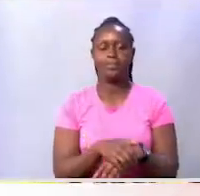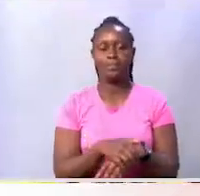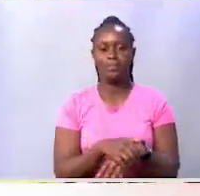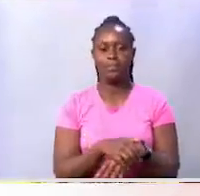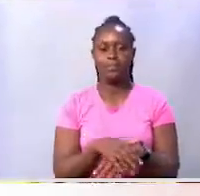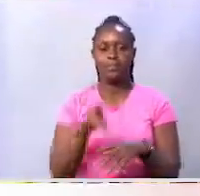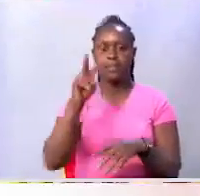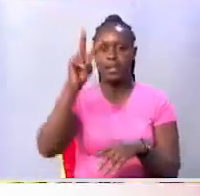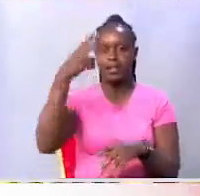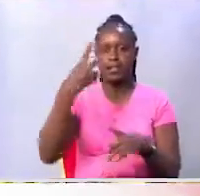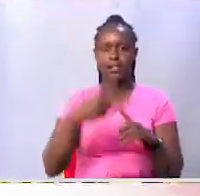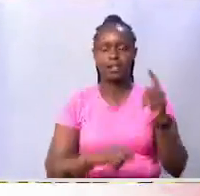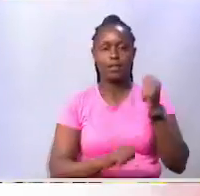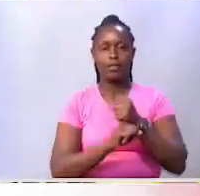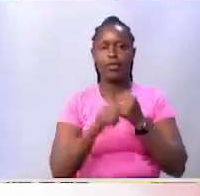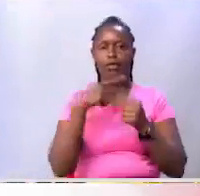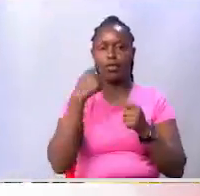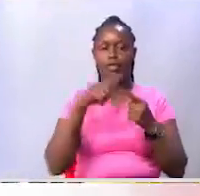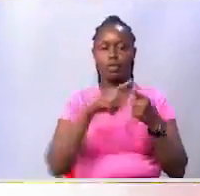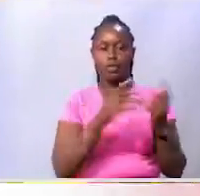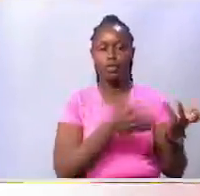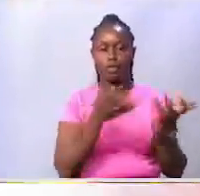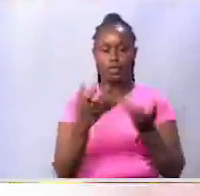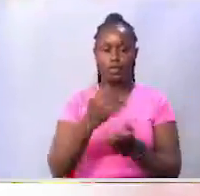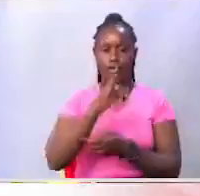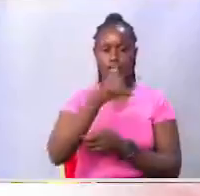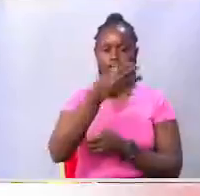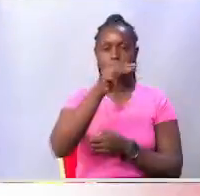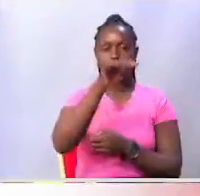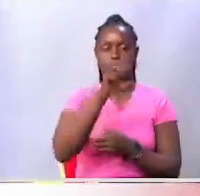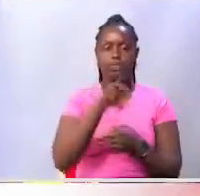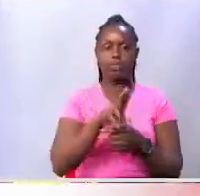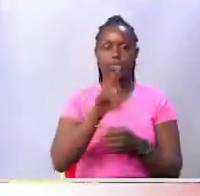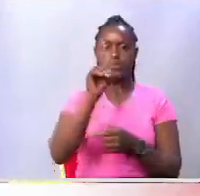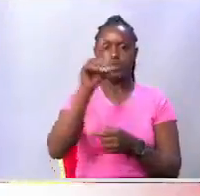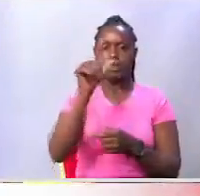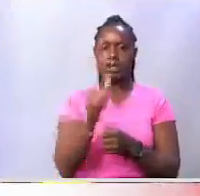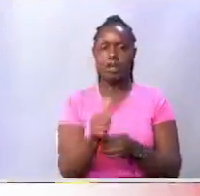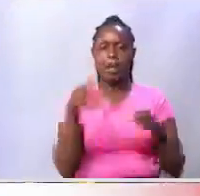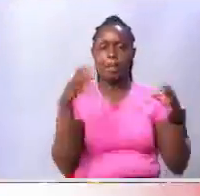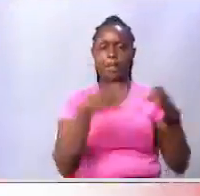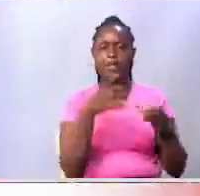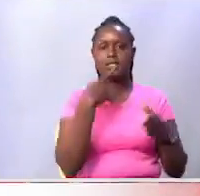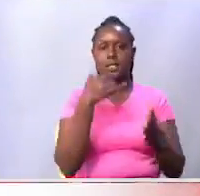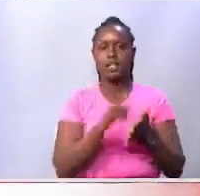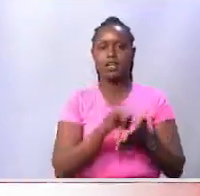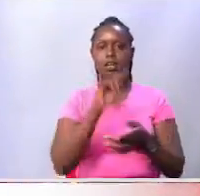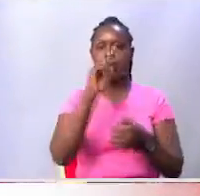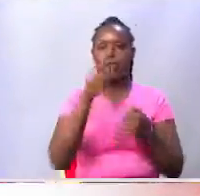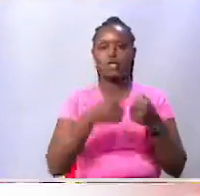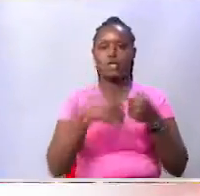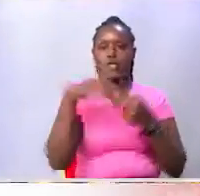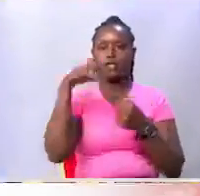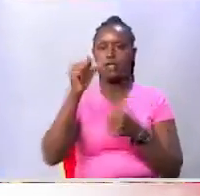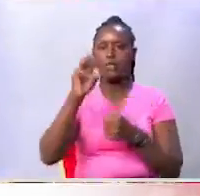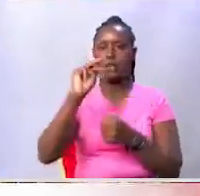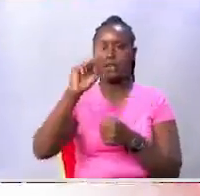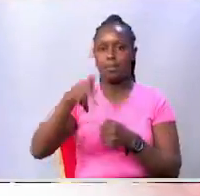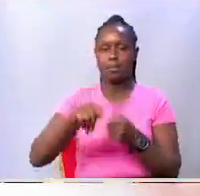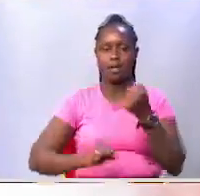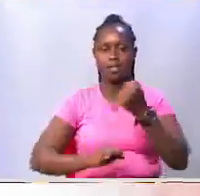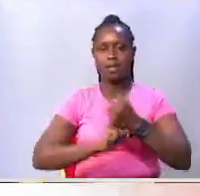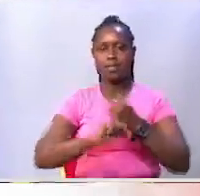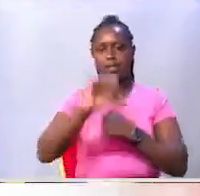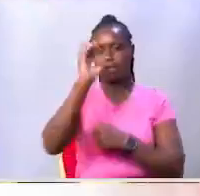The second in command who received Tetu MP James Gichuhi Mwangi into the UDA party said 165 MPs are solidly behind